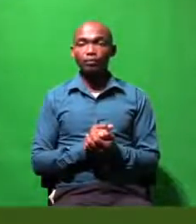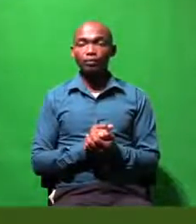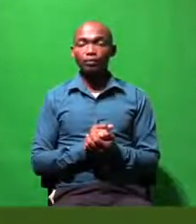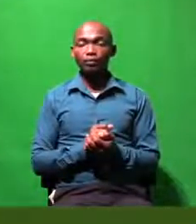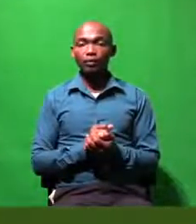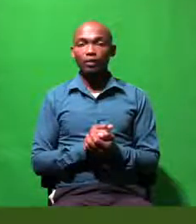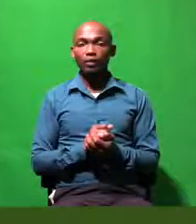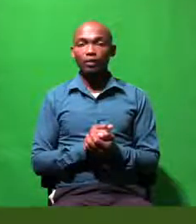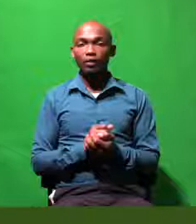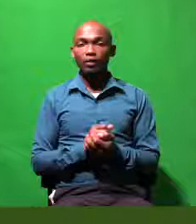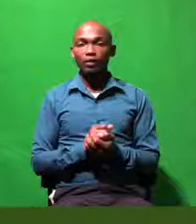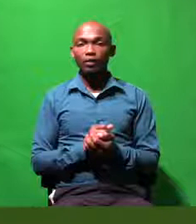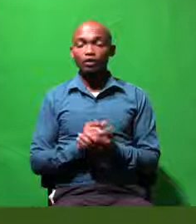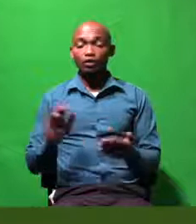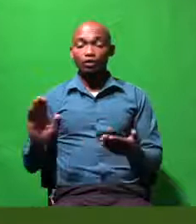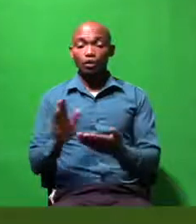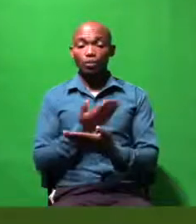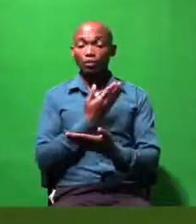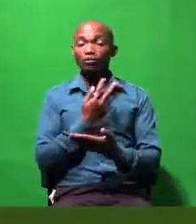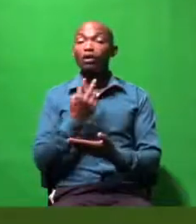on the area